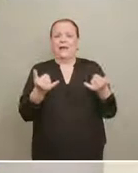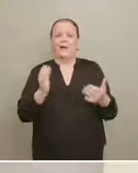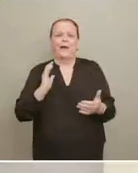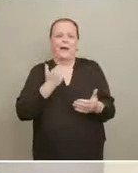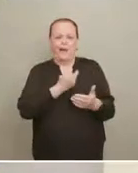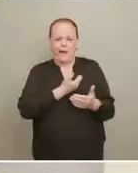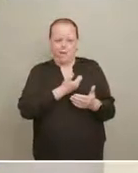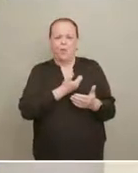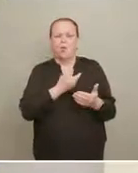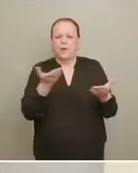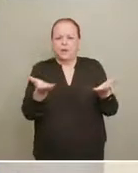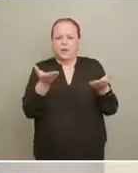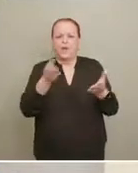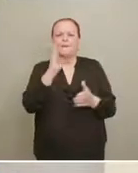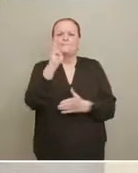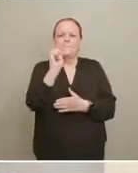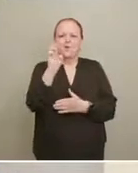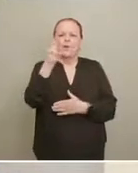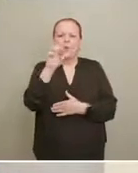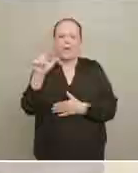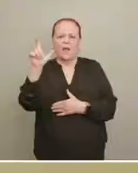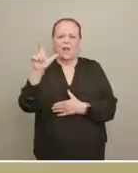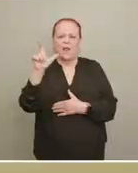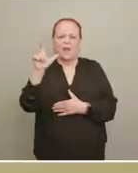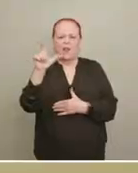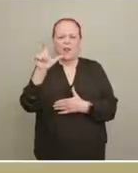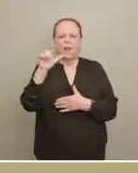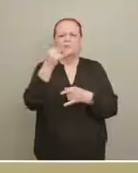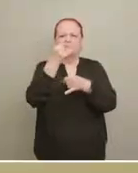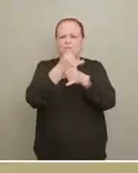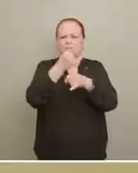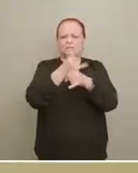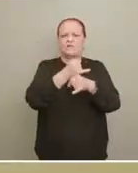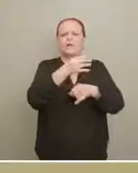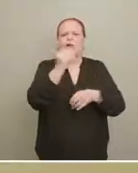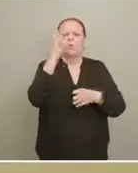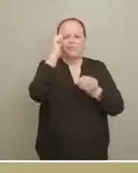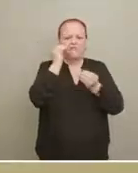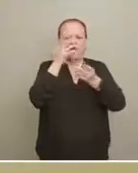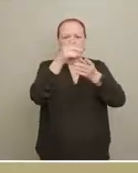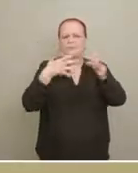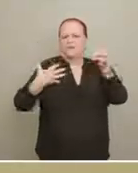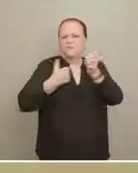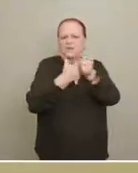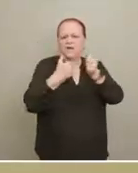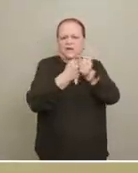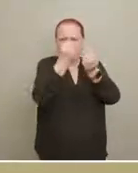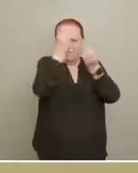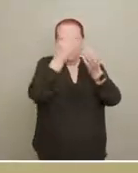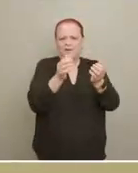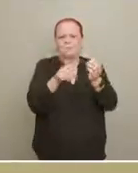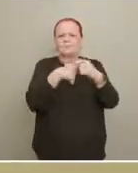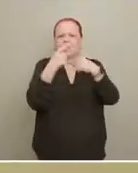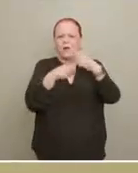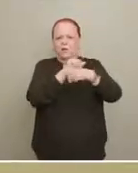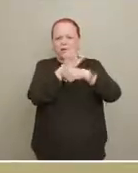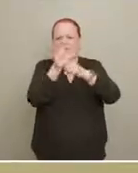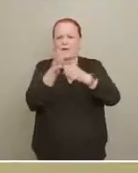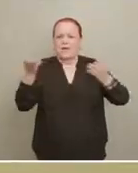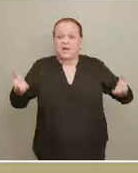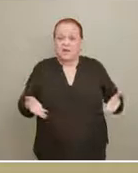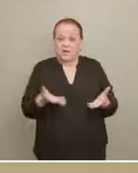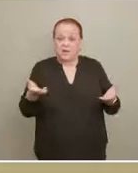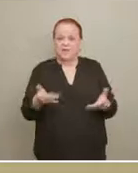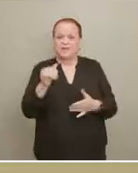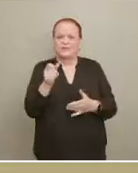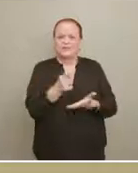BeWell Orange campus to provide you with a BeWell and COVID-19 update. This facility serves as a treatment center